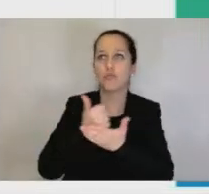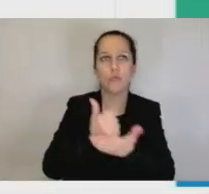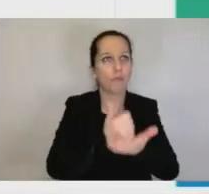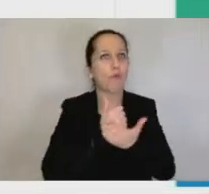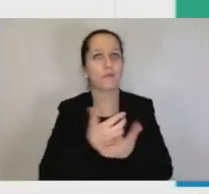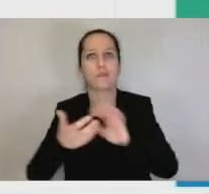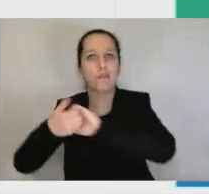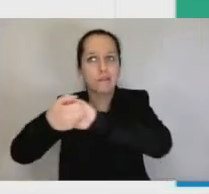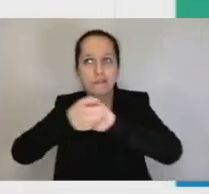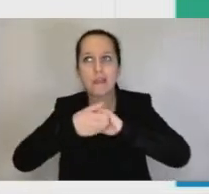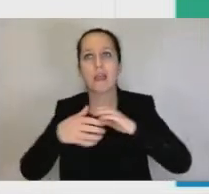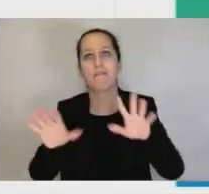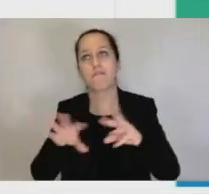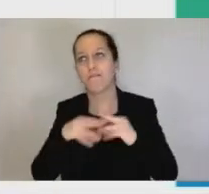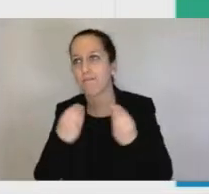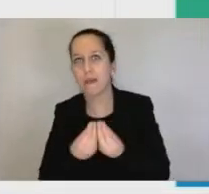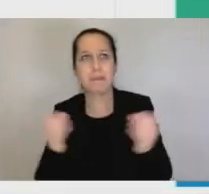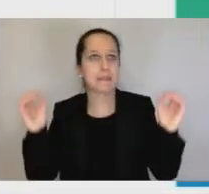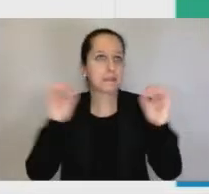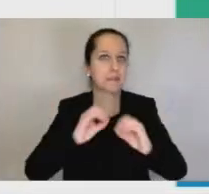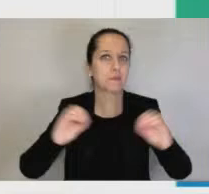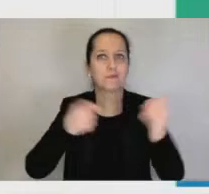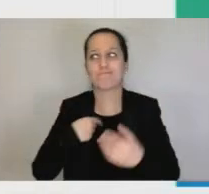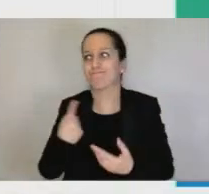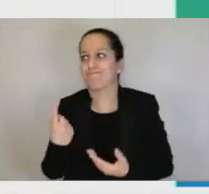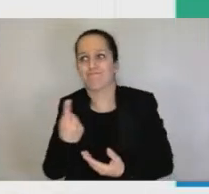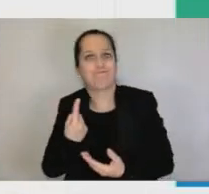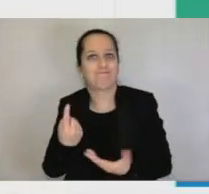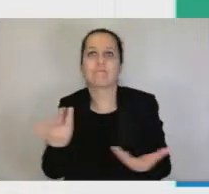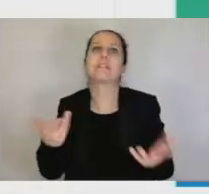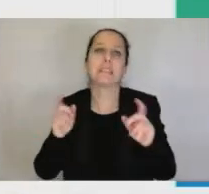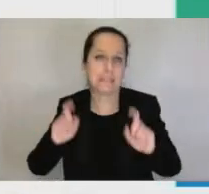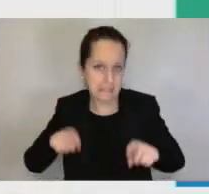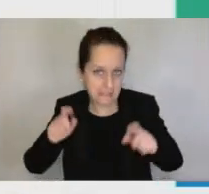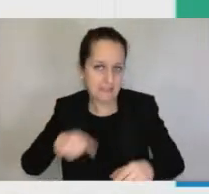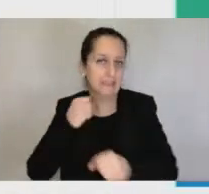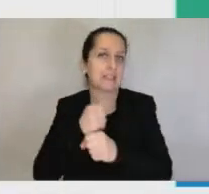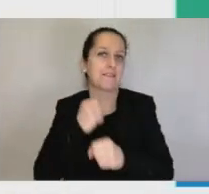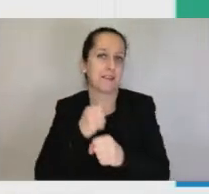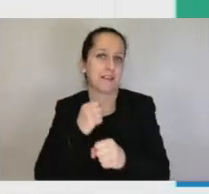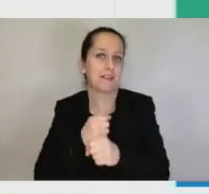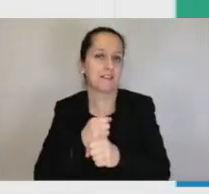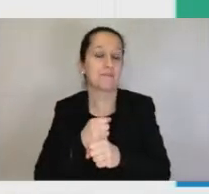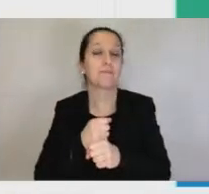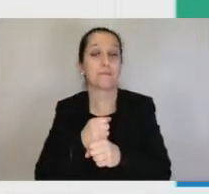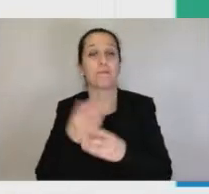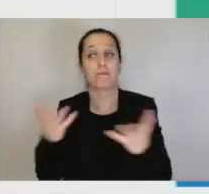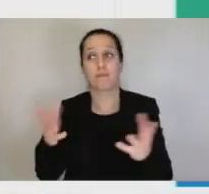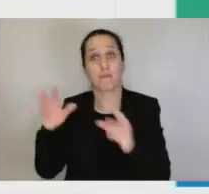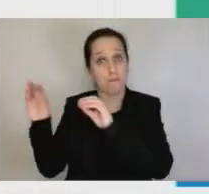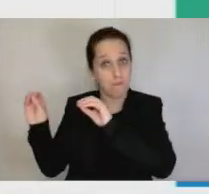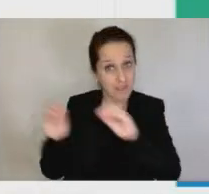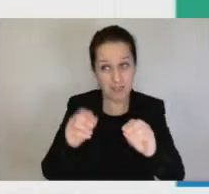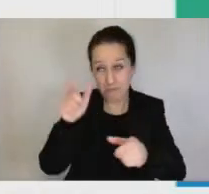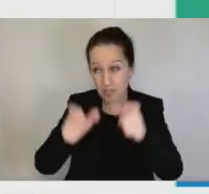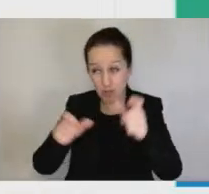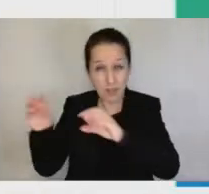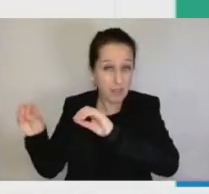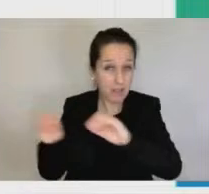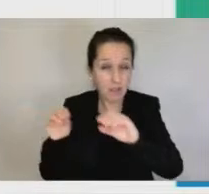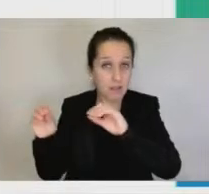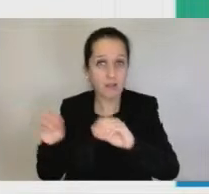support network nor any relatives so as to have some kind of income. Often the